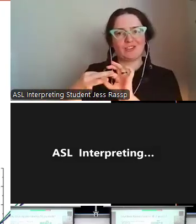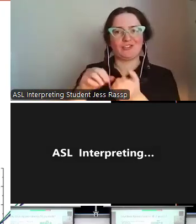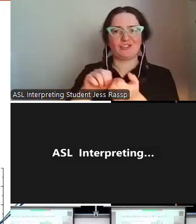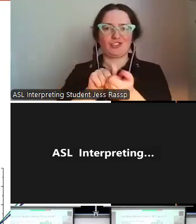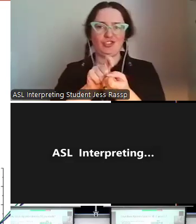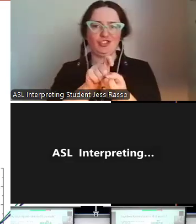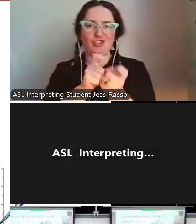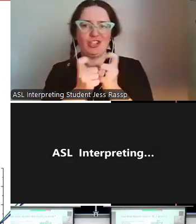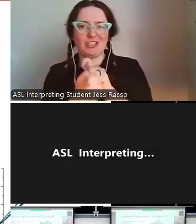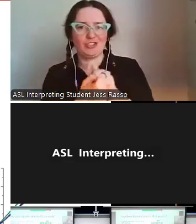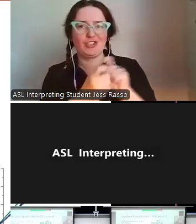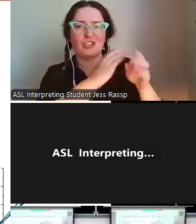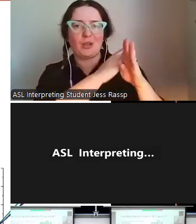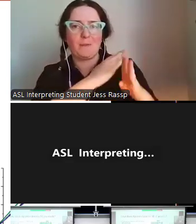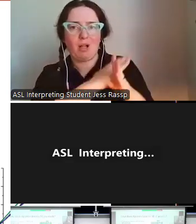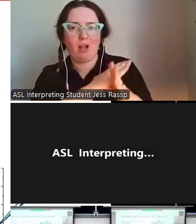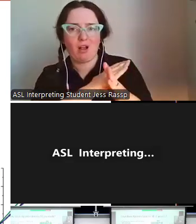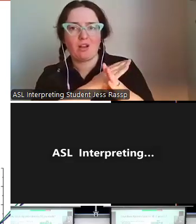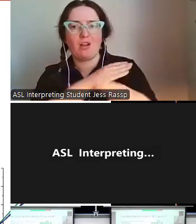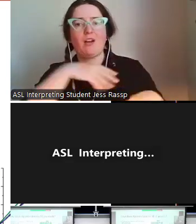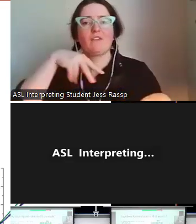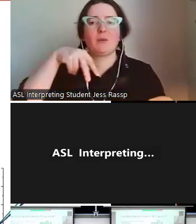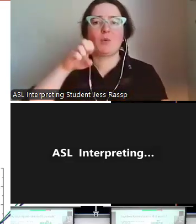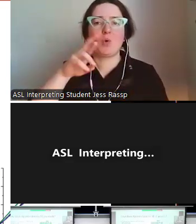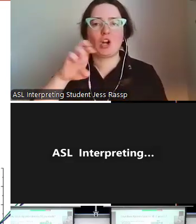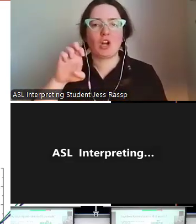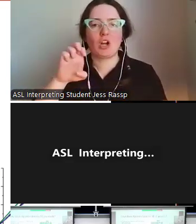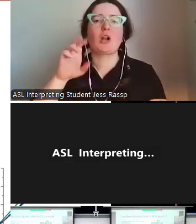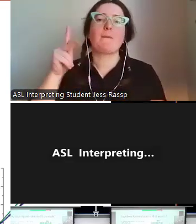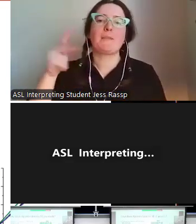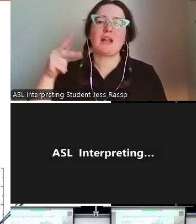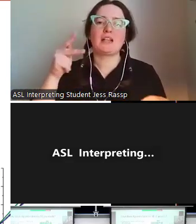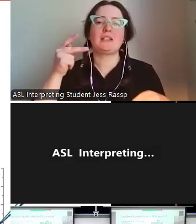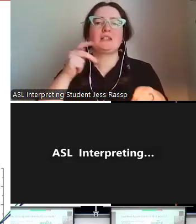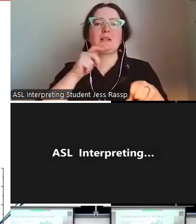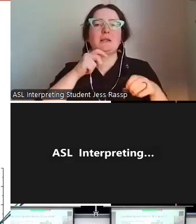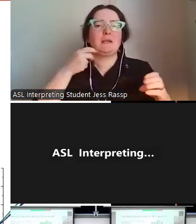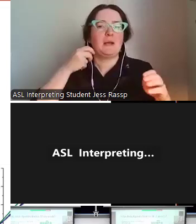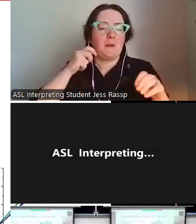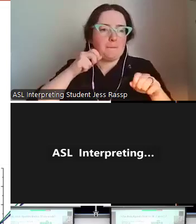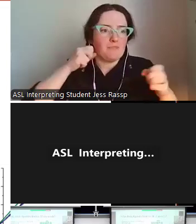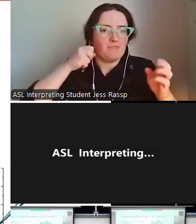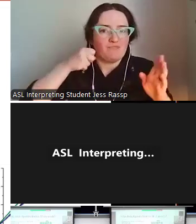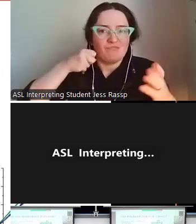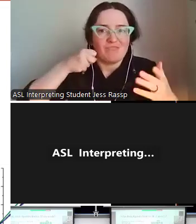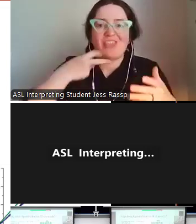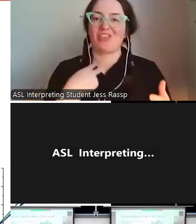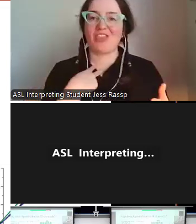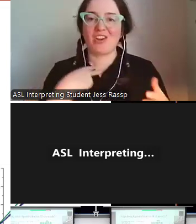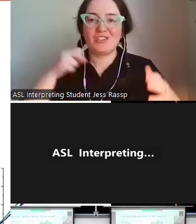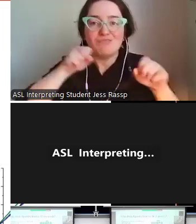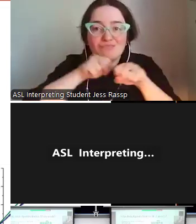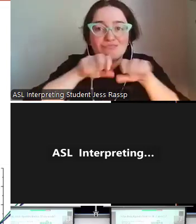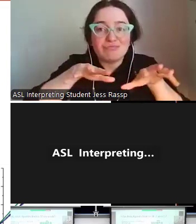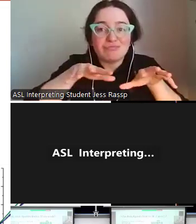it blocks the pore. So it blocks the potassium from leaving. It's basically allosterically. So